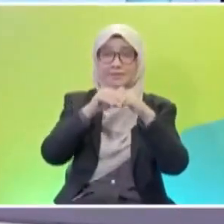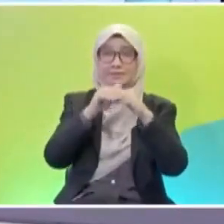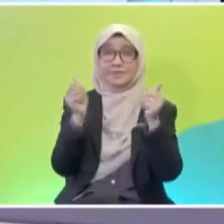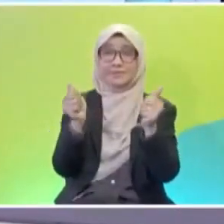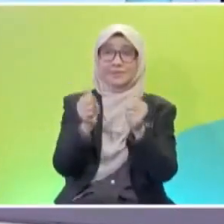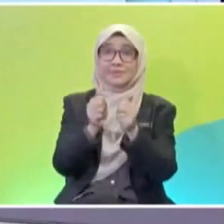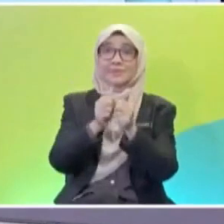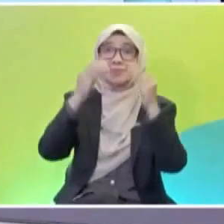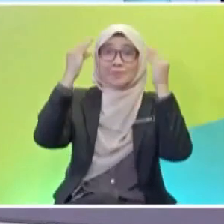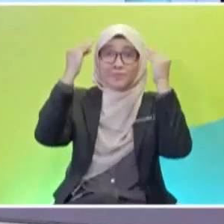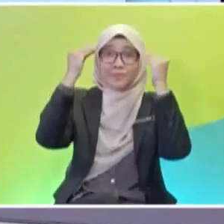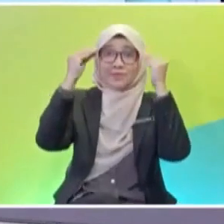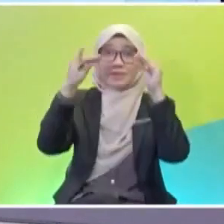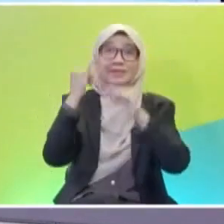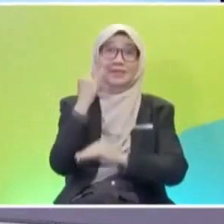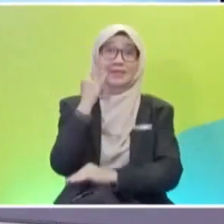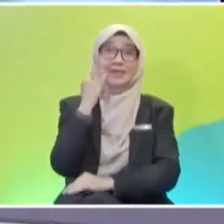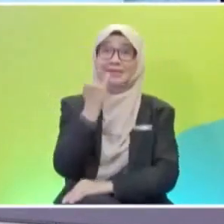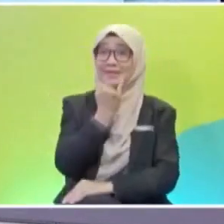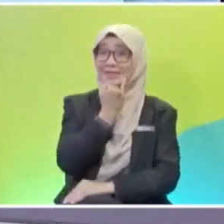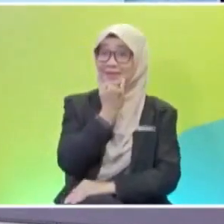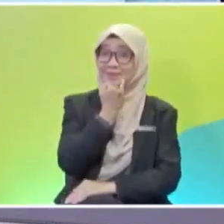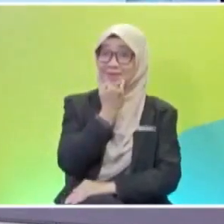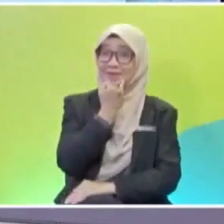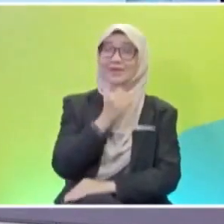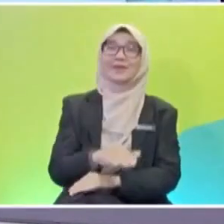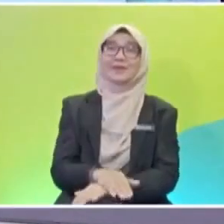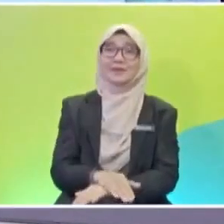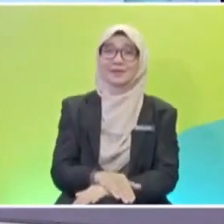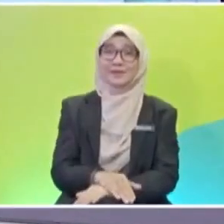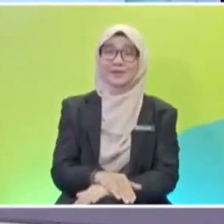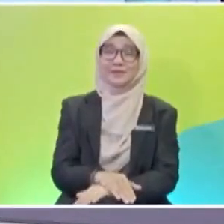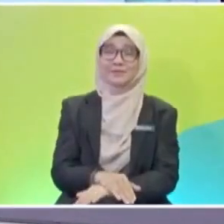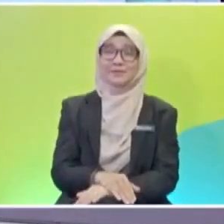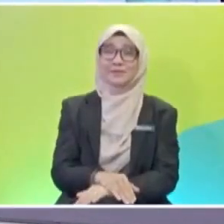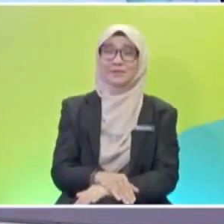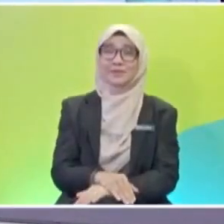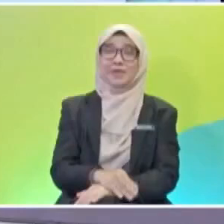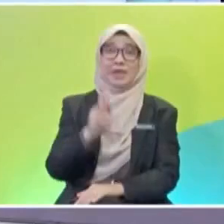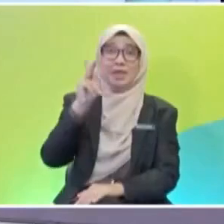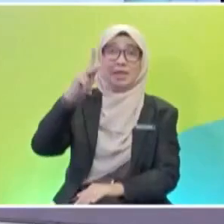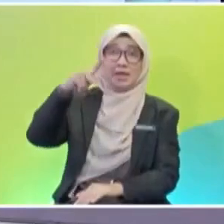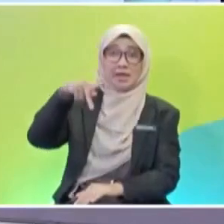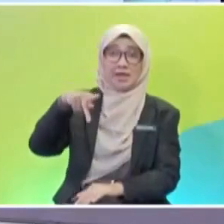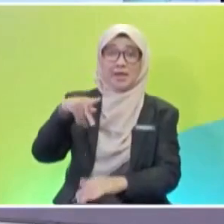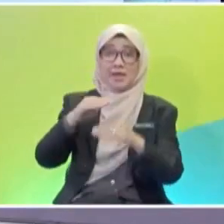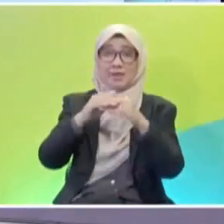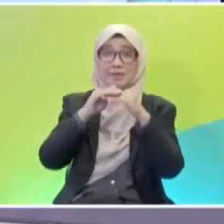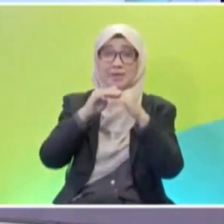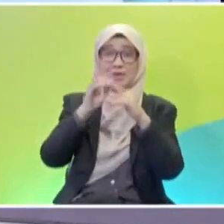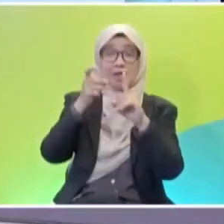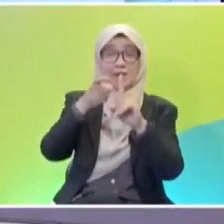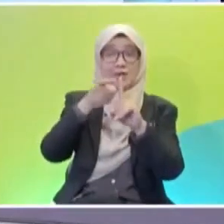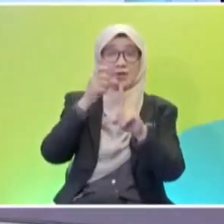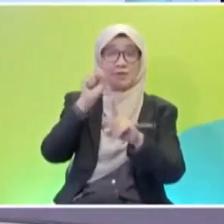who was teacher Halimatul Saadia Abdul Razak, who is the Ketua Panitia Bahasa Inggeris from SMK Pusat Bandar